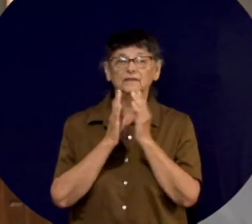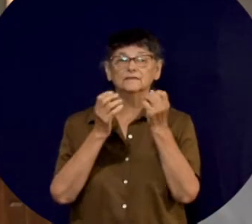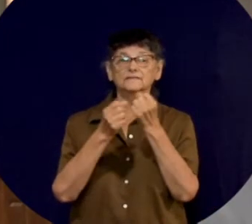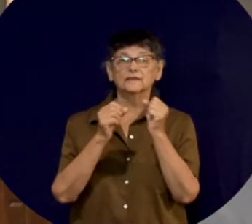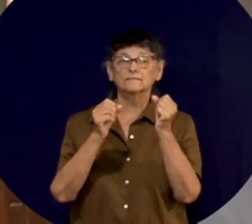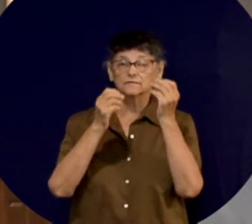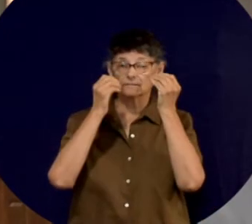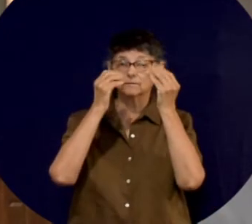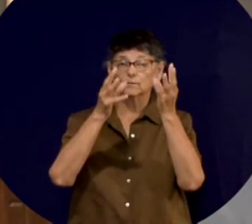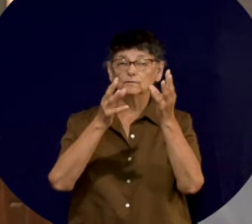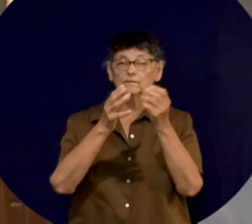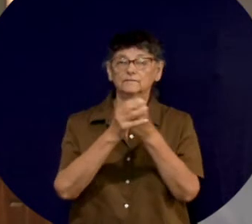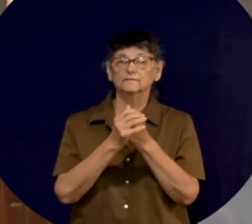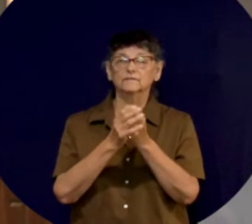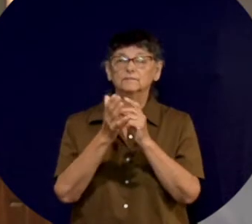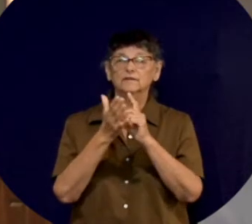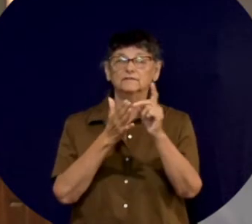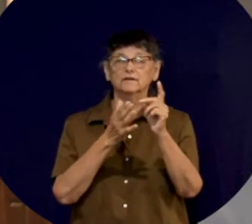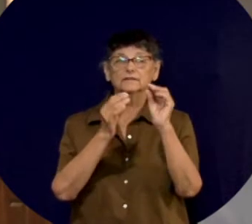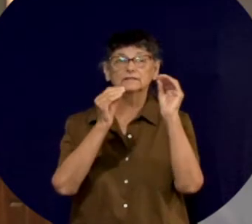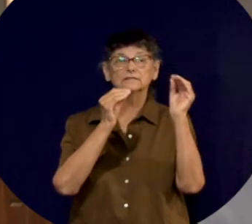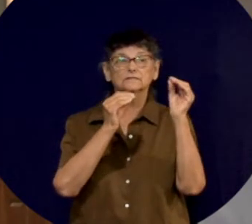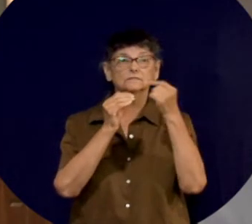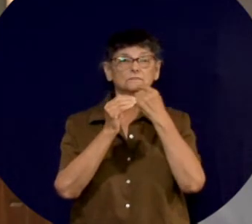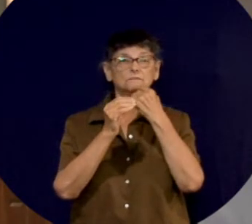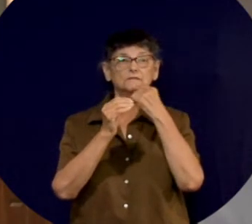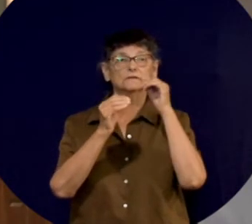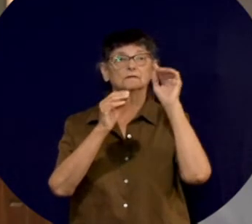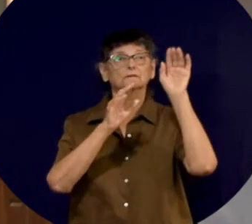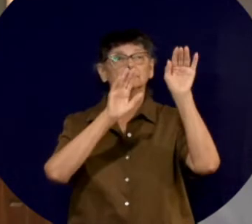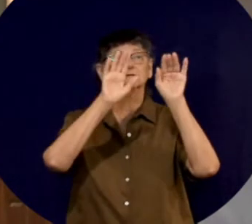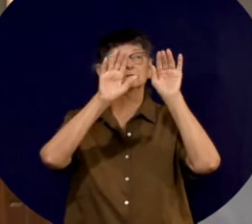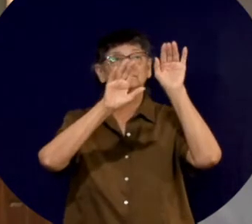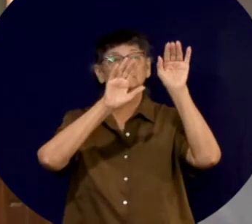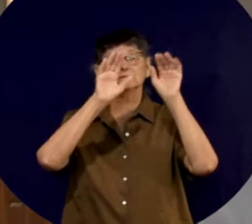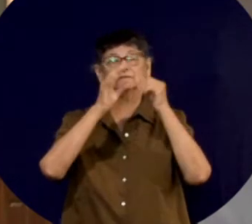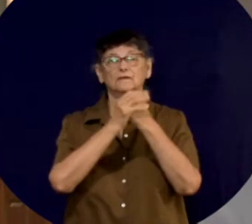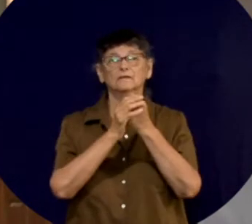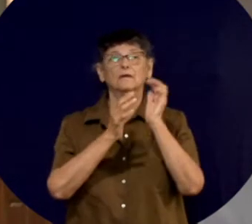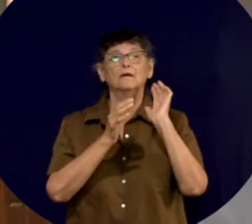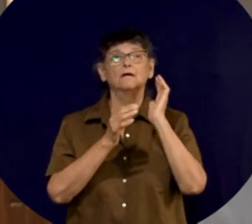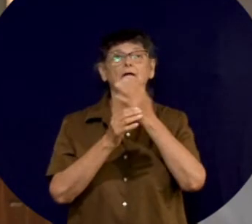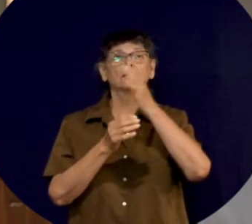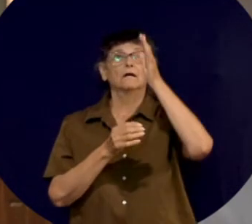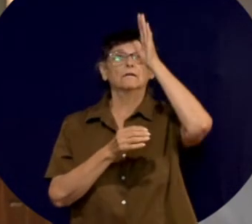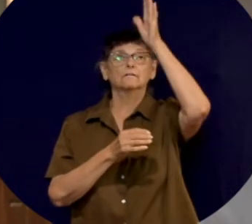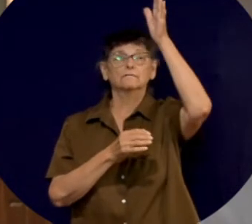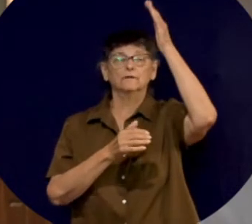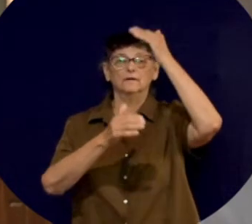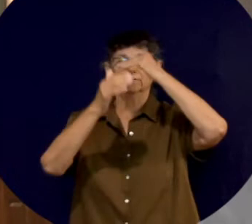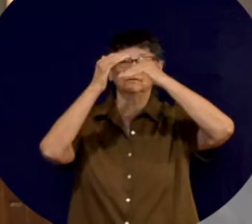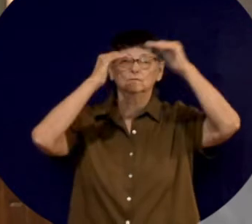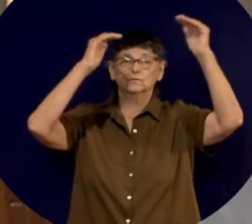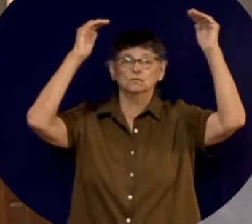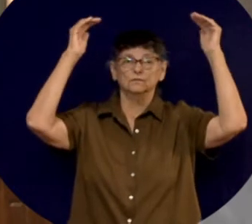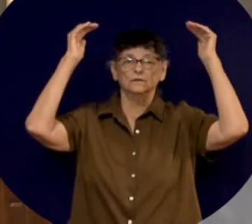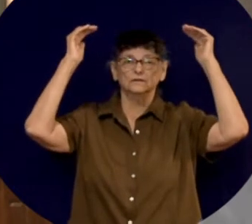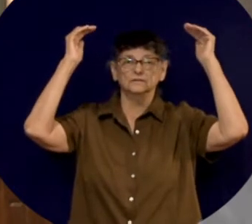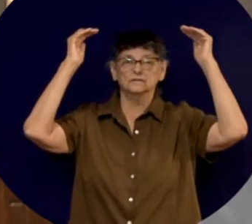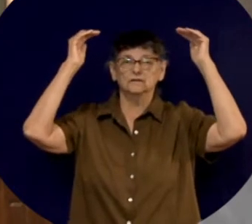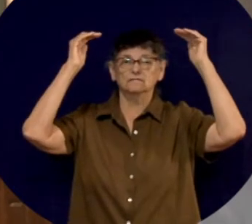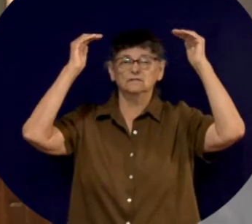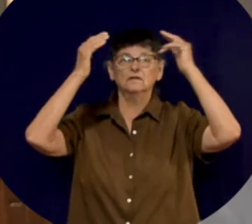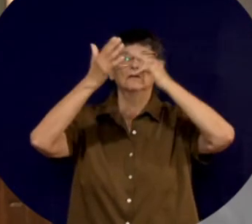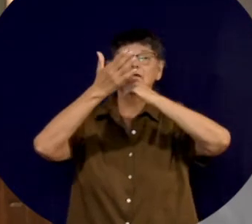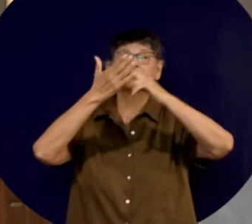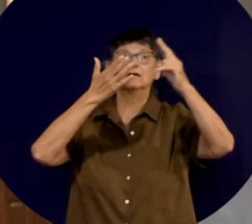At the Savior's command, and formed by divine teaching, we dare to say, Our Father, who